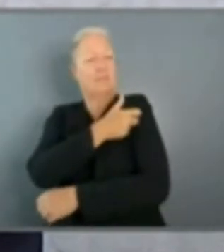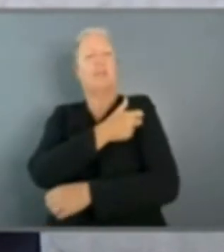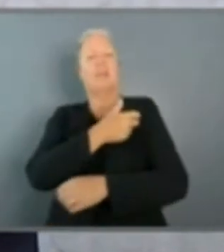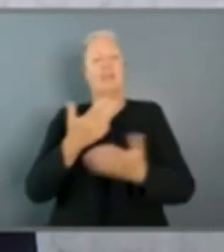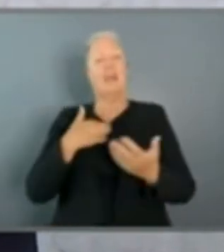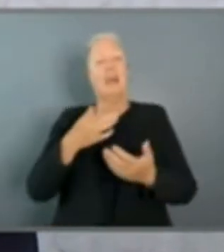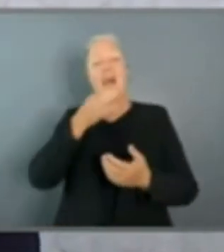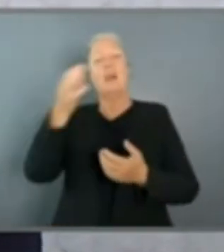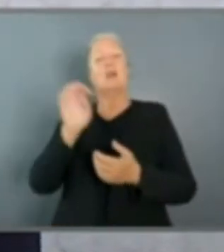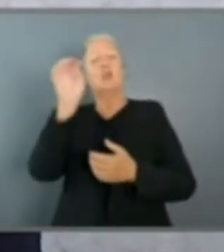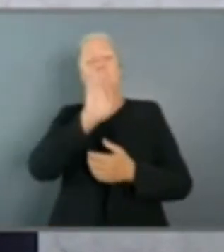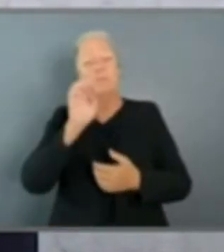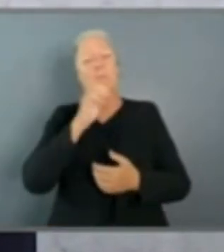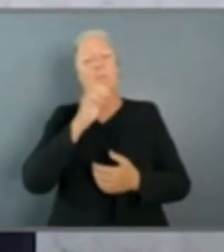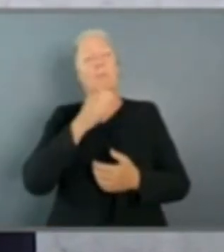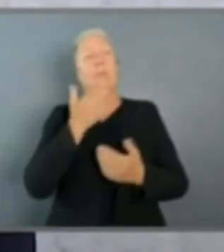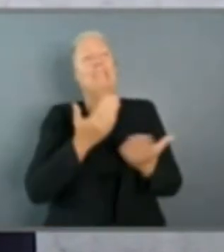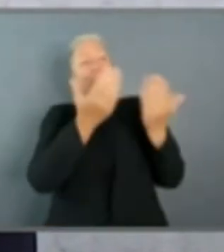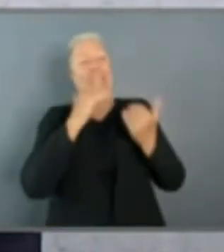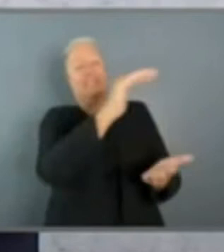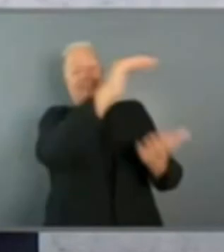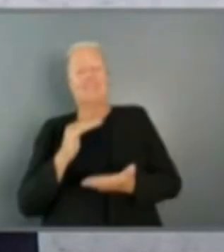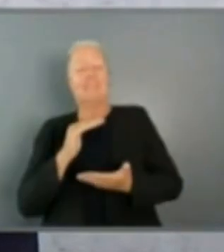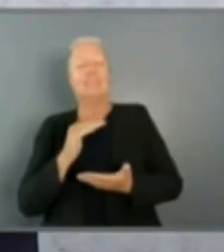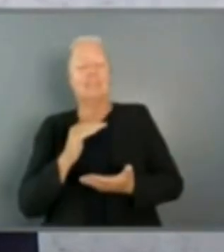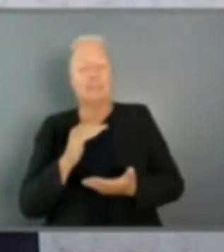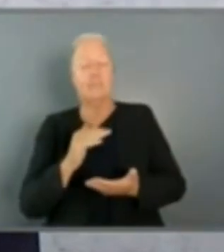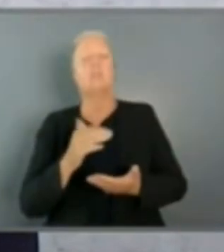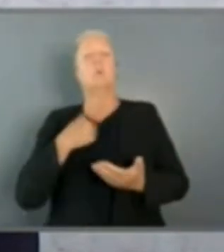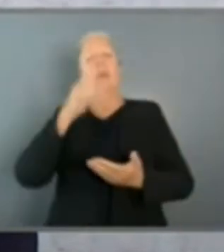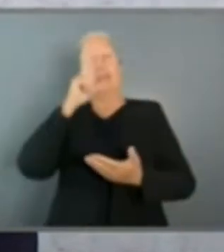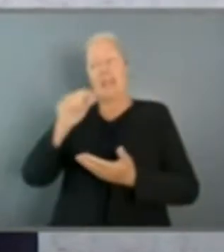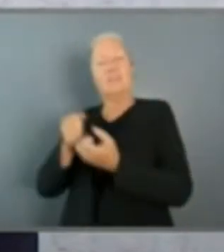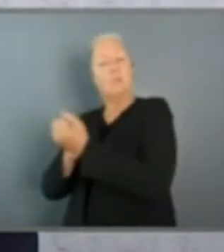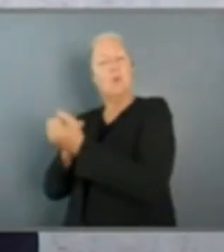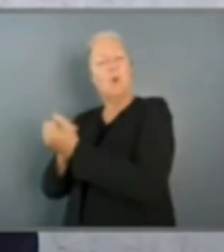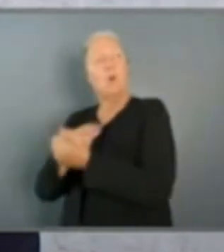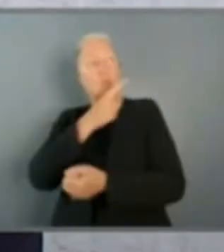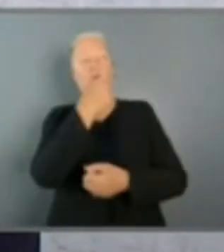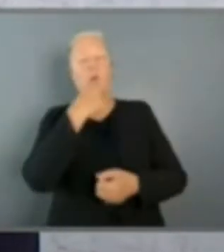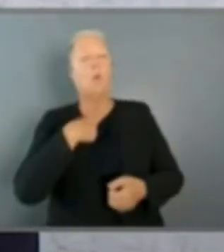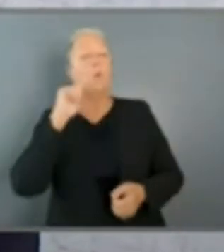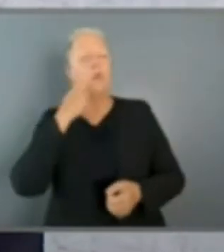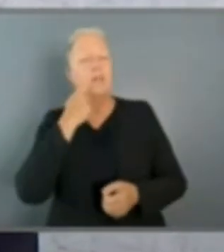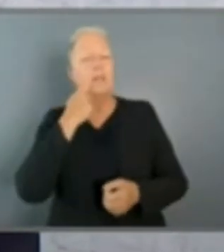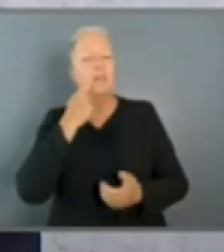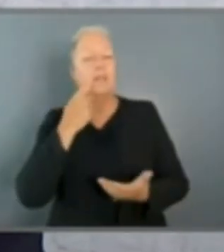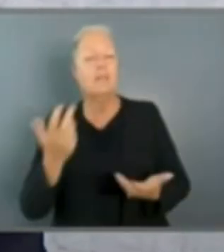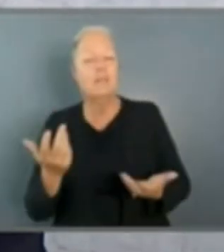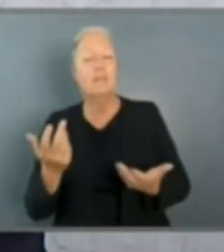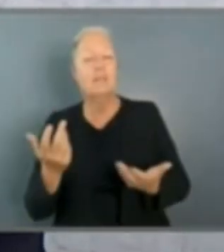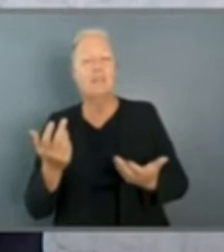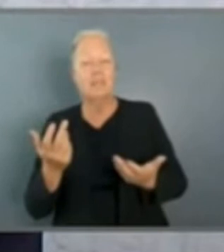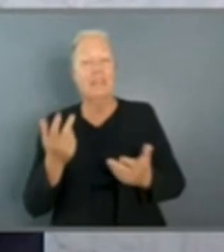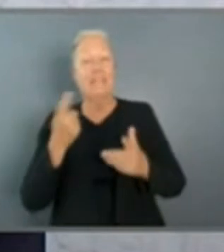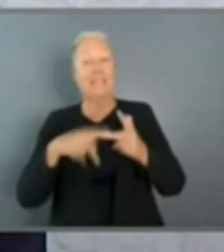have contracted for so we can get that help to Papua New Guinea. And every other vaccine we can get out of Europe,